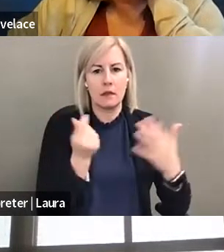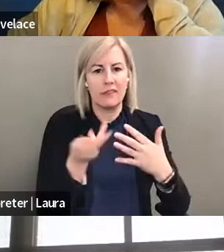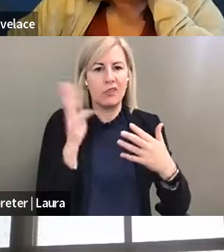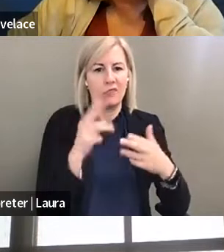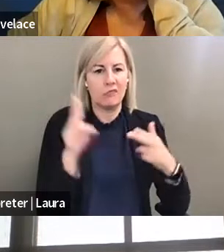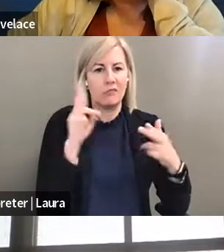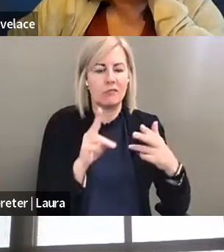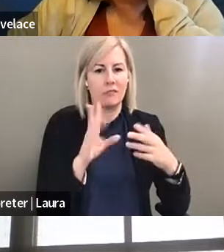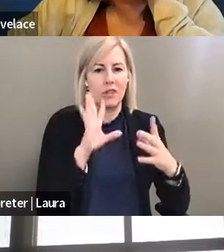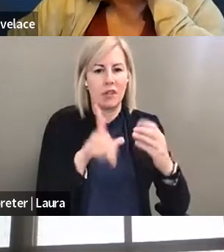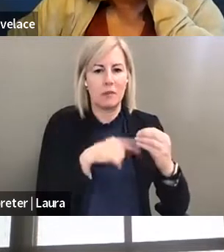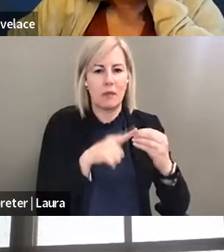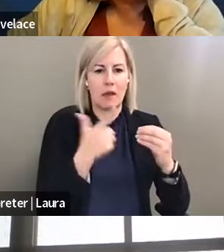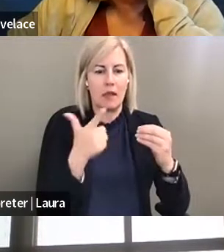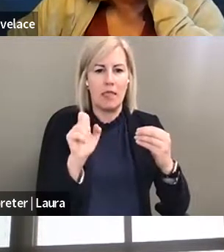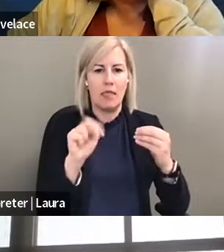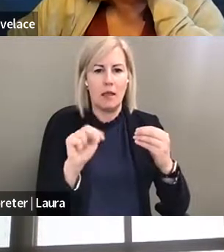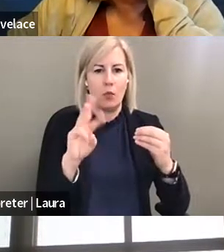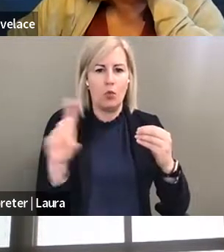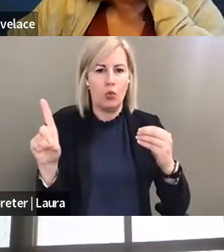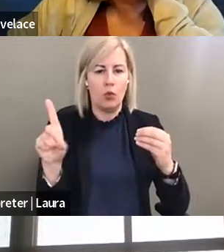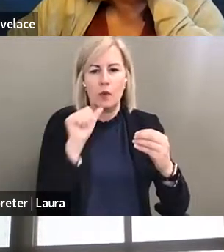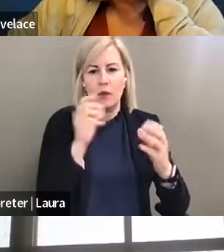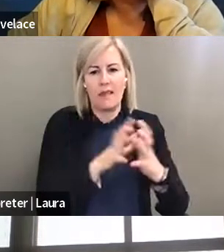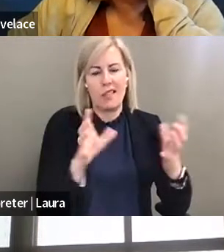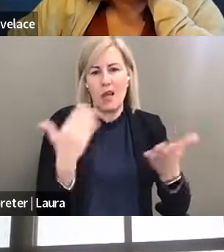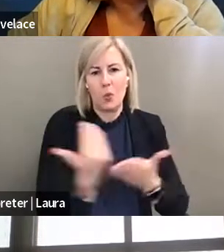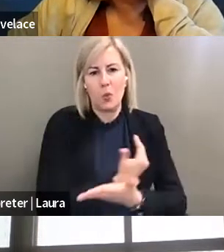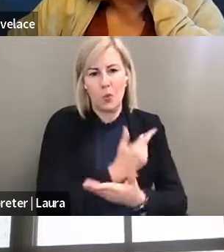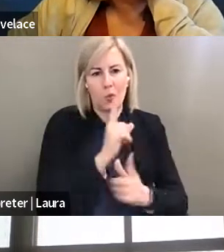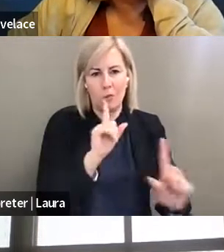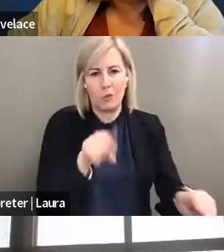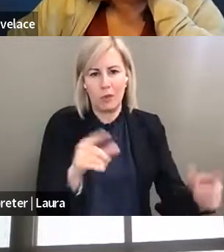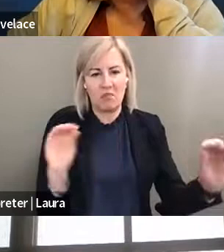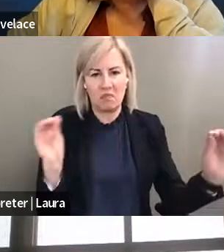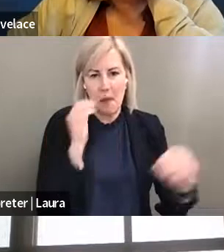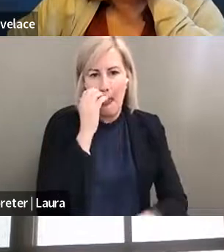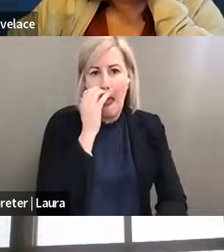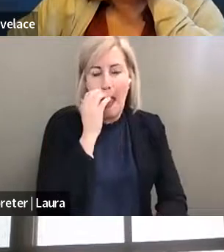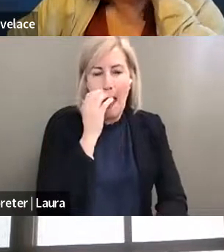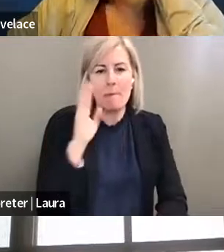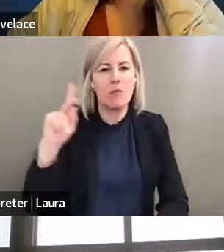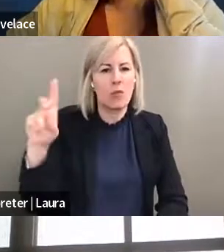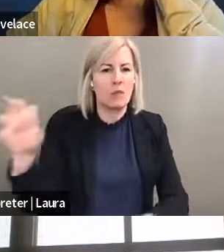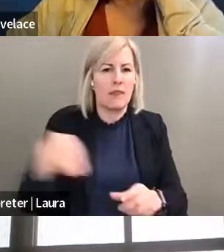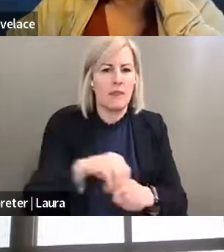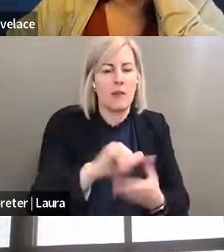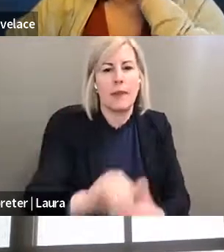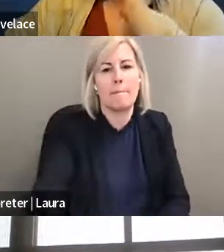about Glenwood closure, even though we don't have a lot new to report, but Brooke's been really involved in that. So I'll